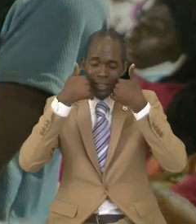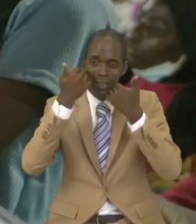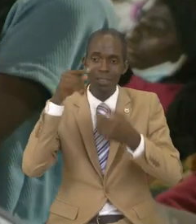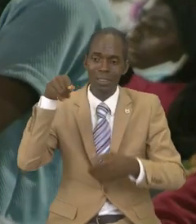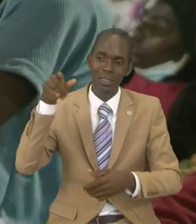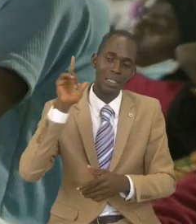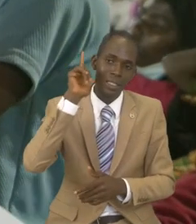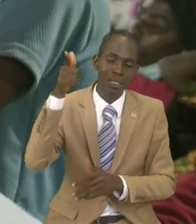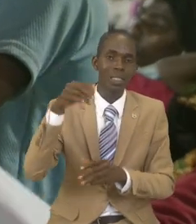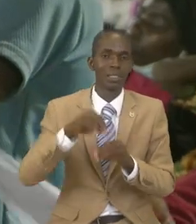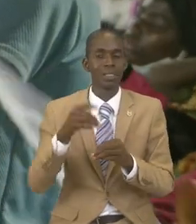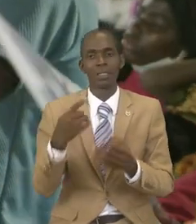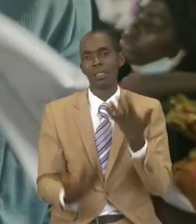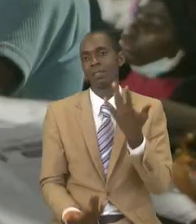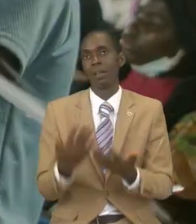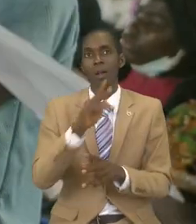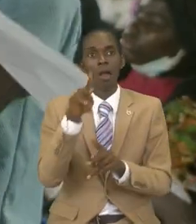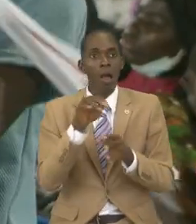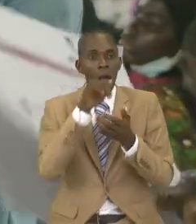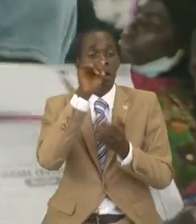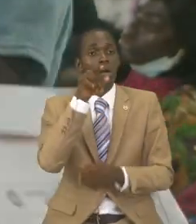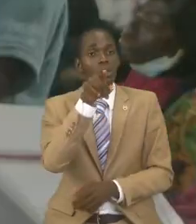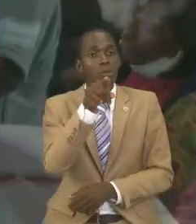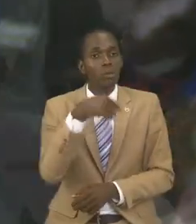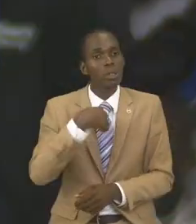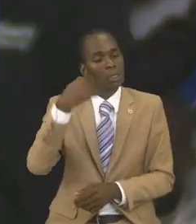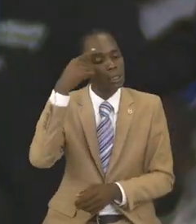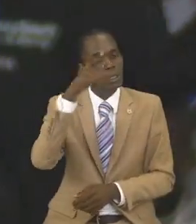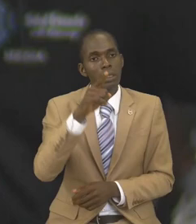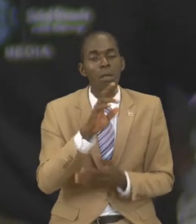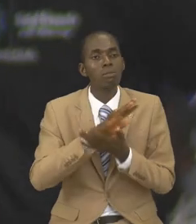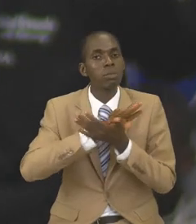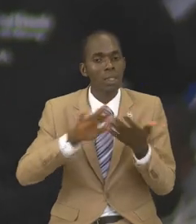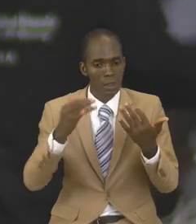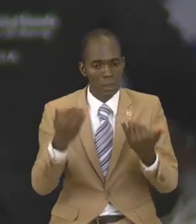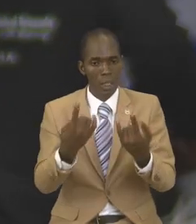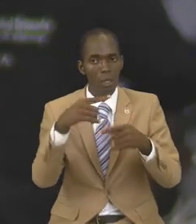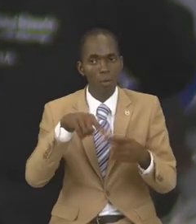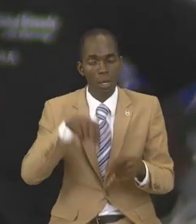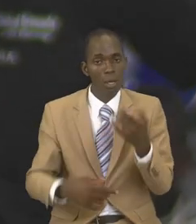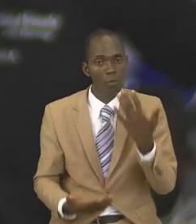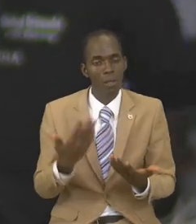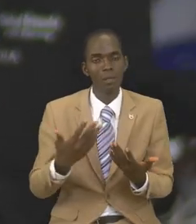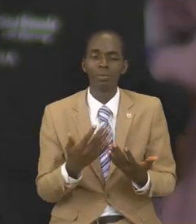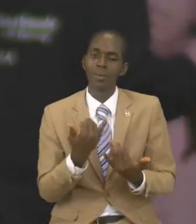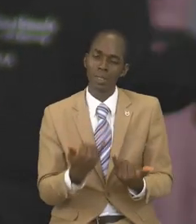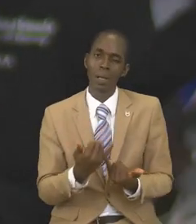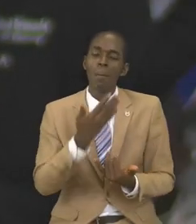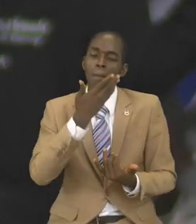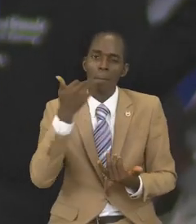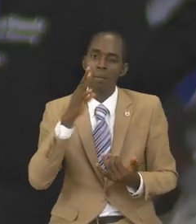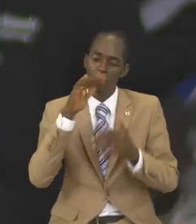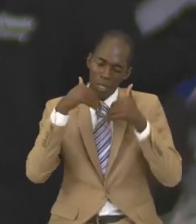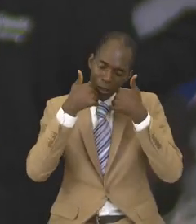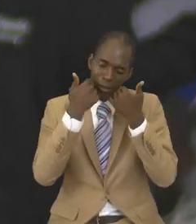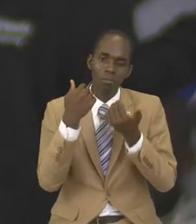not shall be done, but he that believeth and is baptized shall be saved. Where are you now?